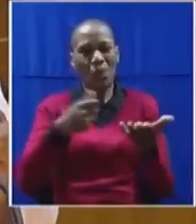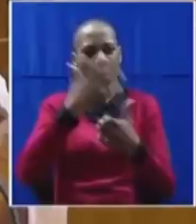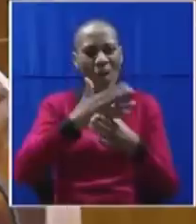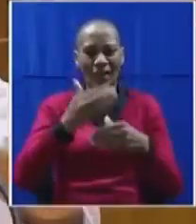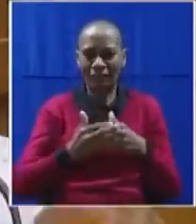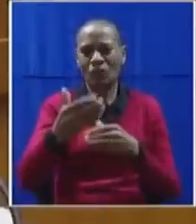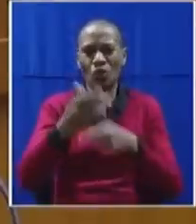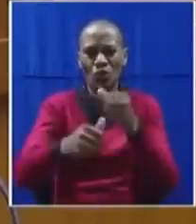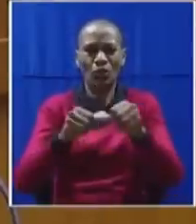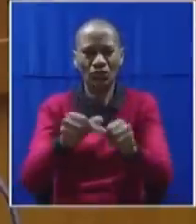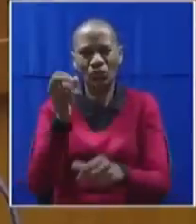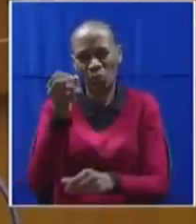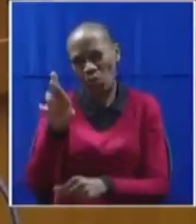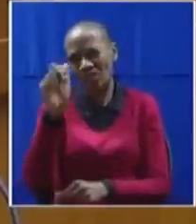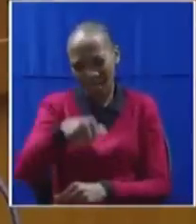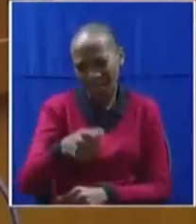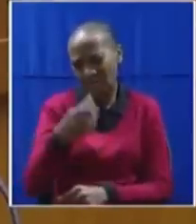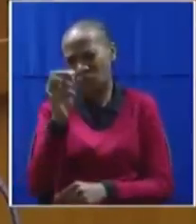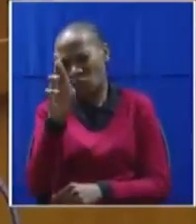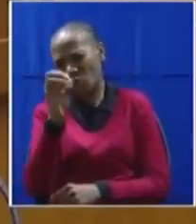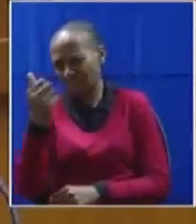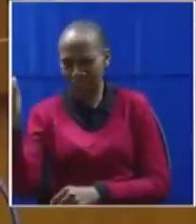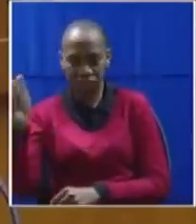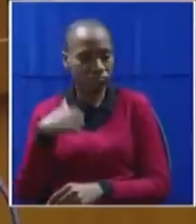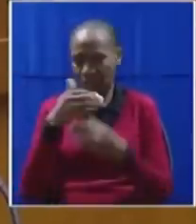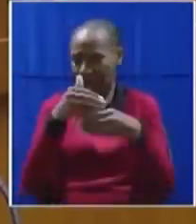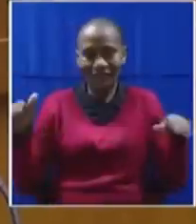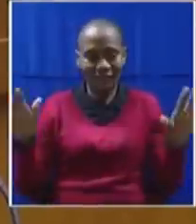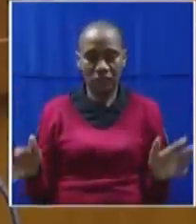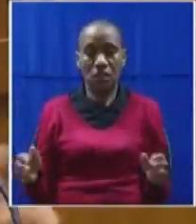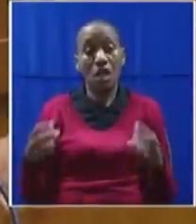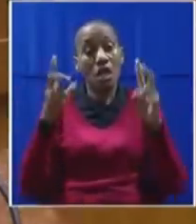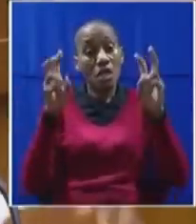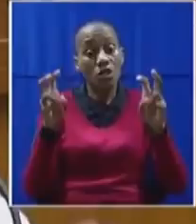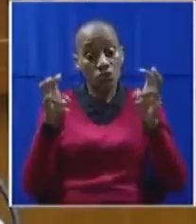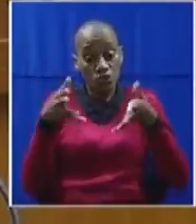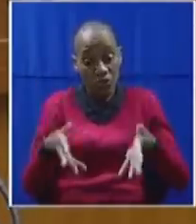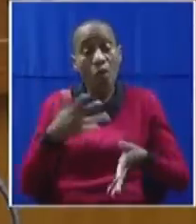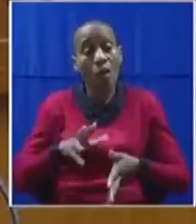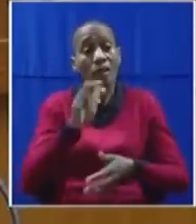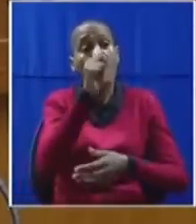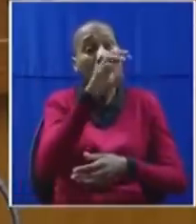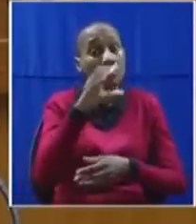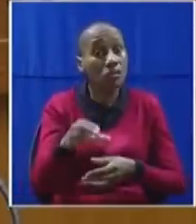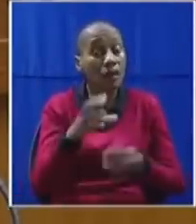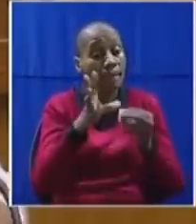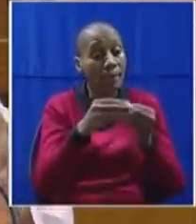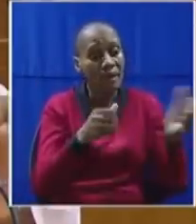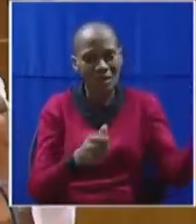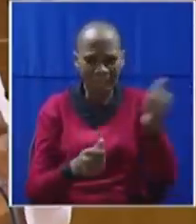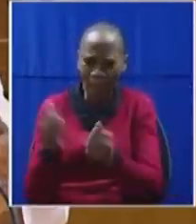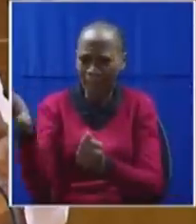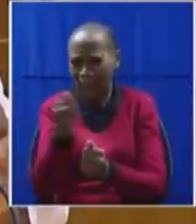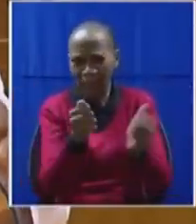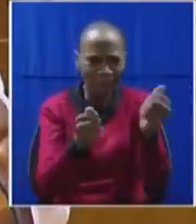not. Why? Because the matter here to us is about CADA deployment. That is what we said right at the beginning